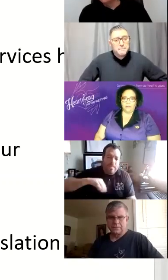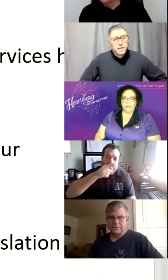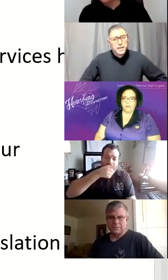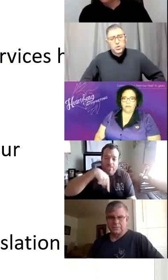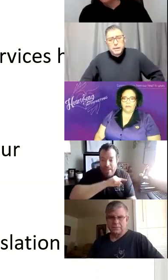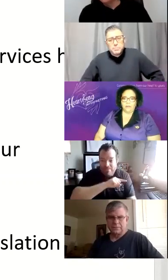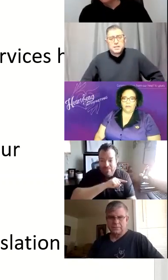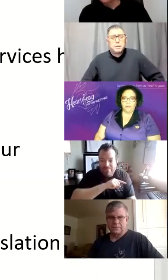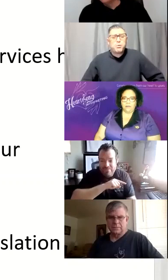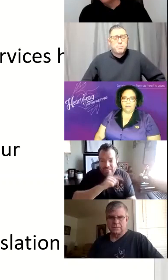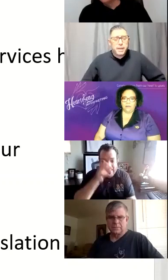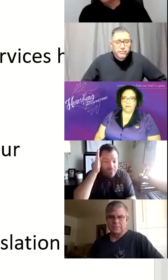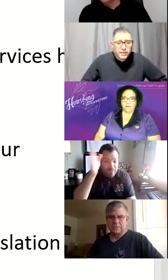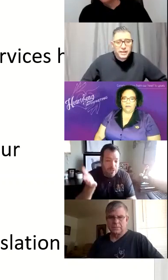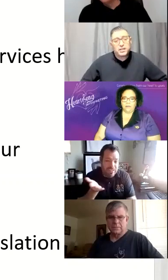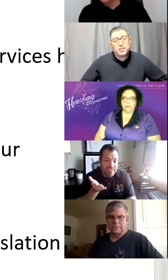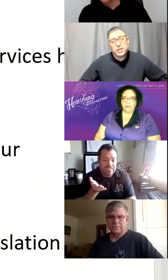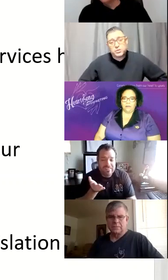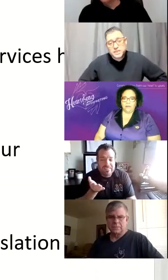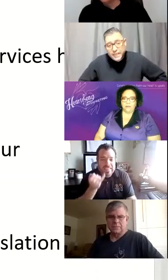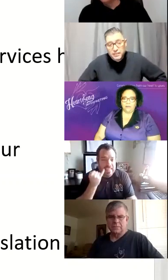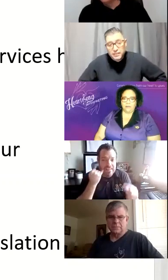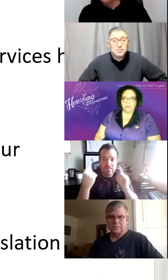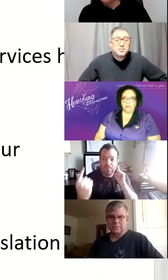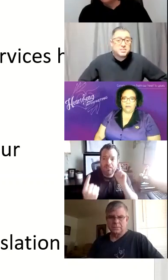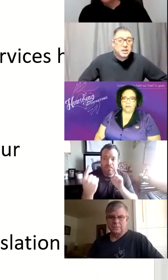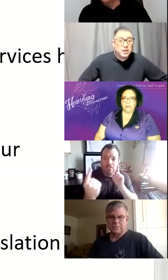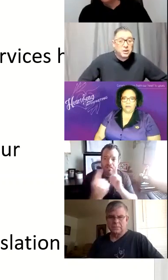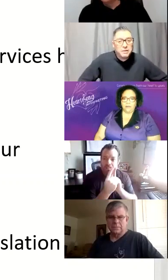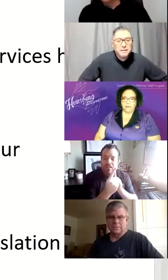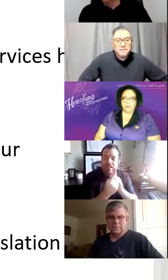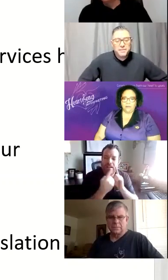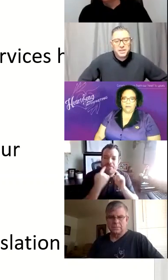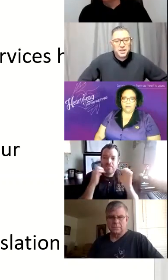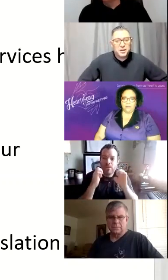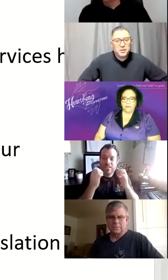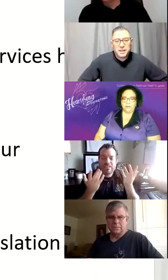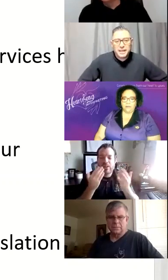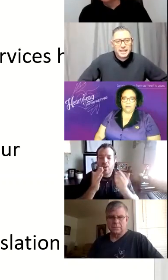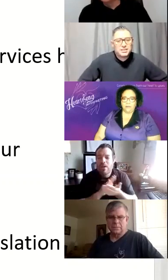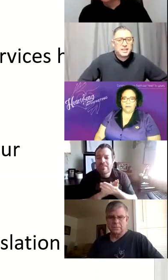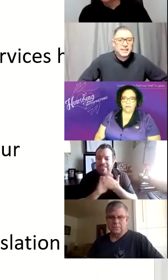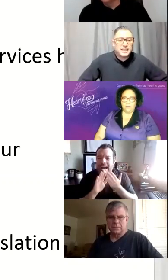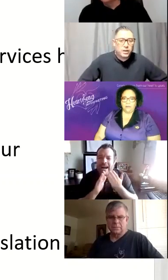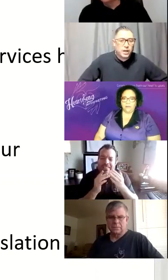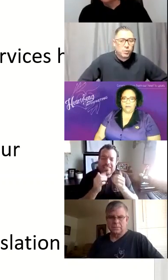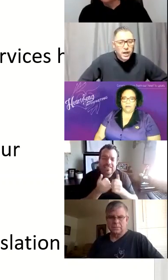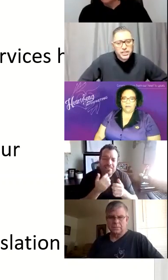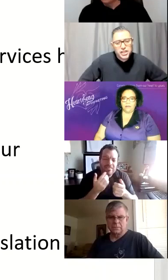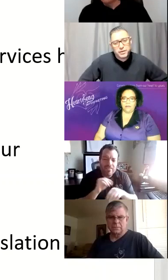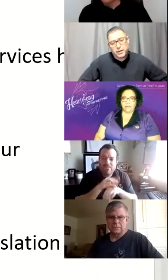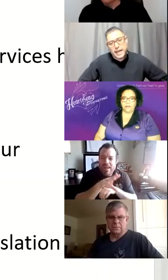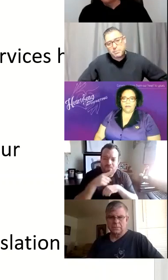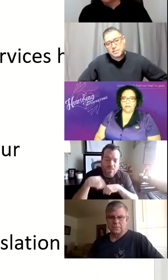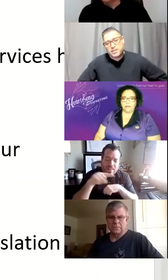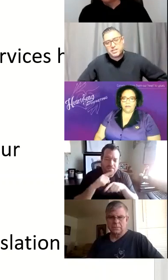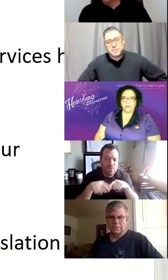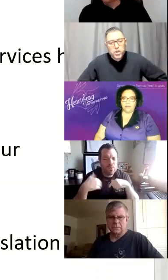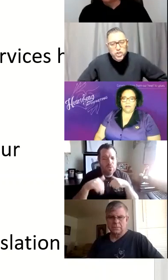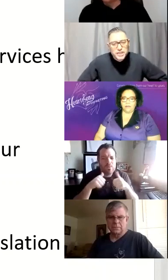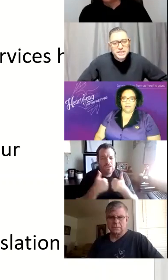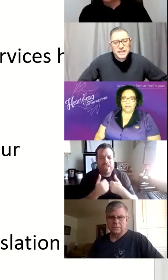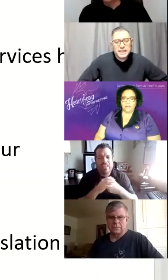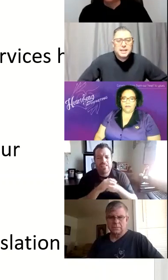understanding. But it's great because people are benefiting, they're learning new skills. So, you know, again, there's not that one-on-one. Generally that only happens if